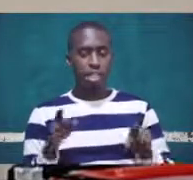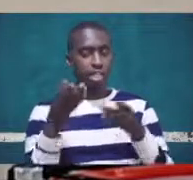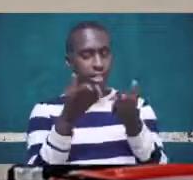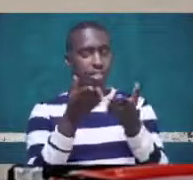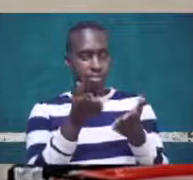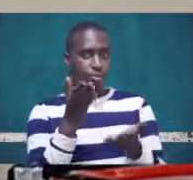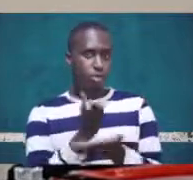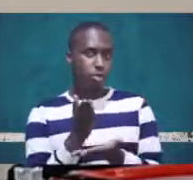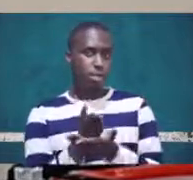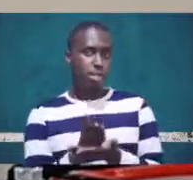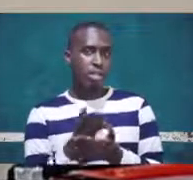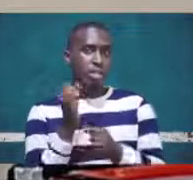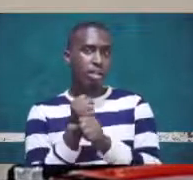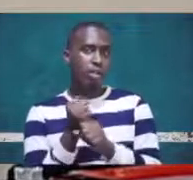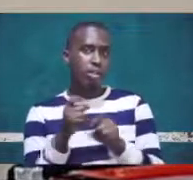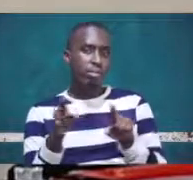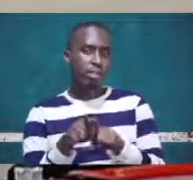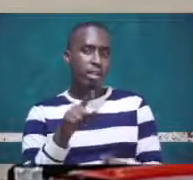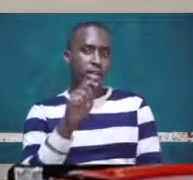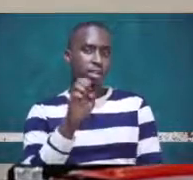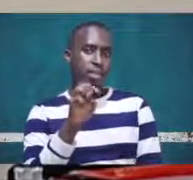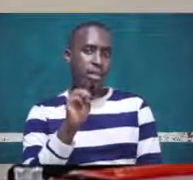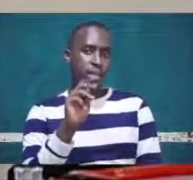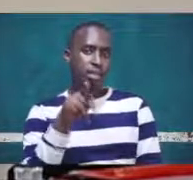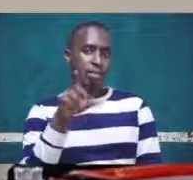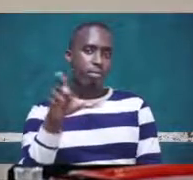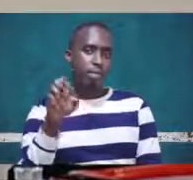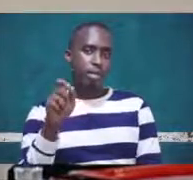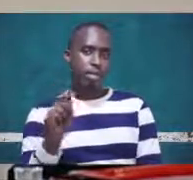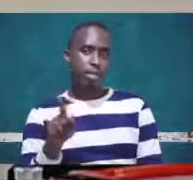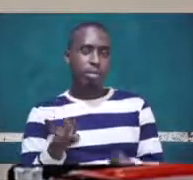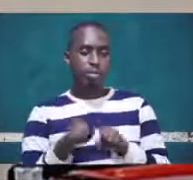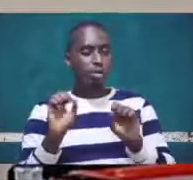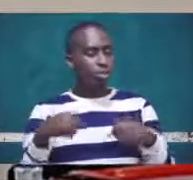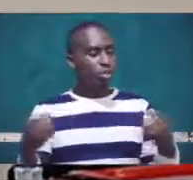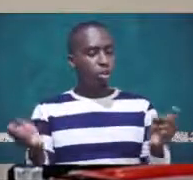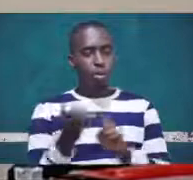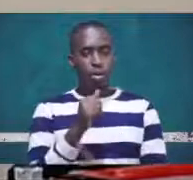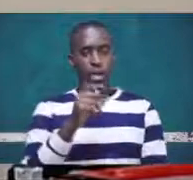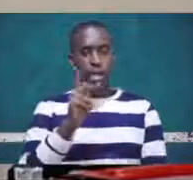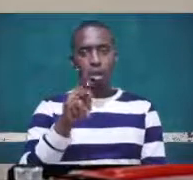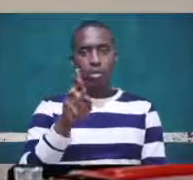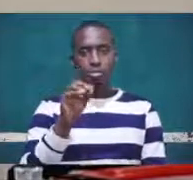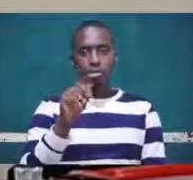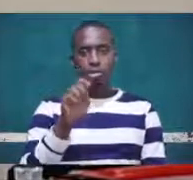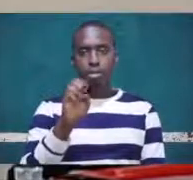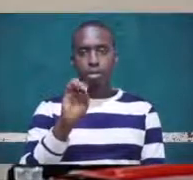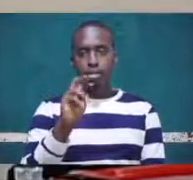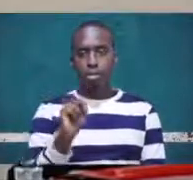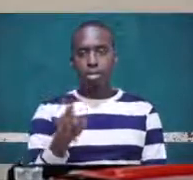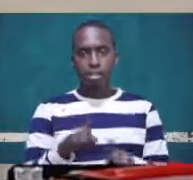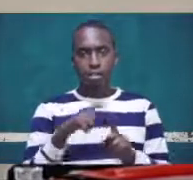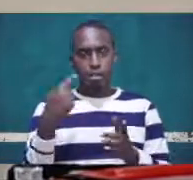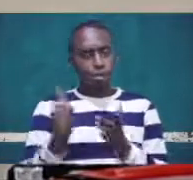This will act as a template where we can now finally have our protein. So essentially, what am I trying